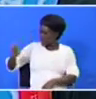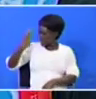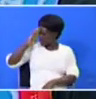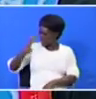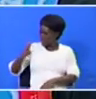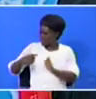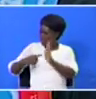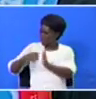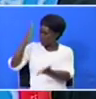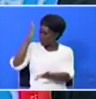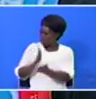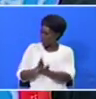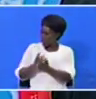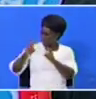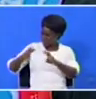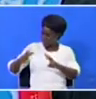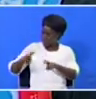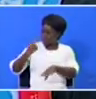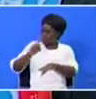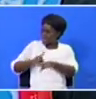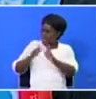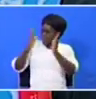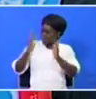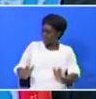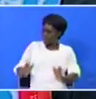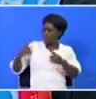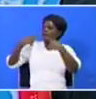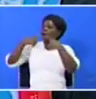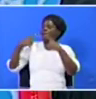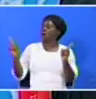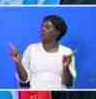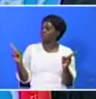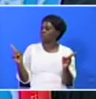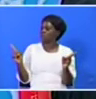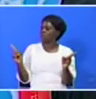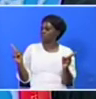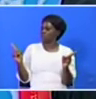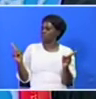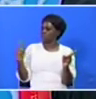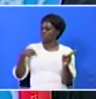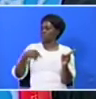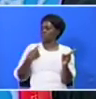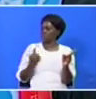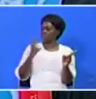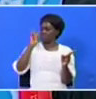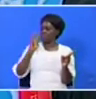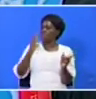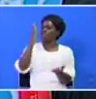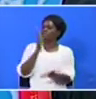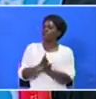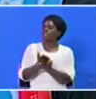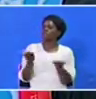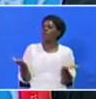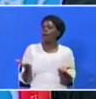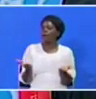bring a fact checker. Yeah, we look at so all that the when somebody issues something outrageous, we look at the facts and for the